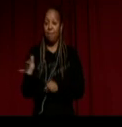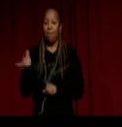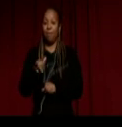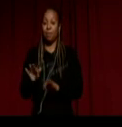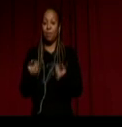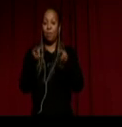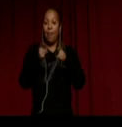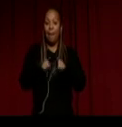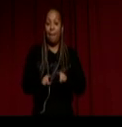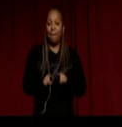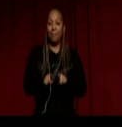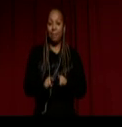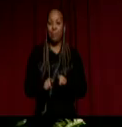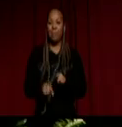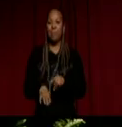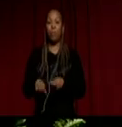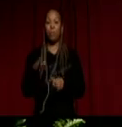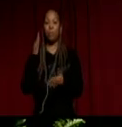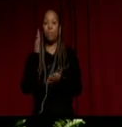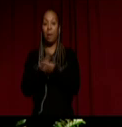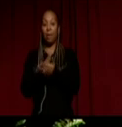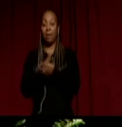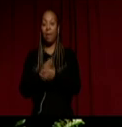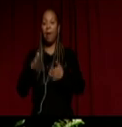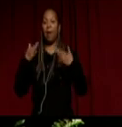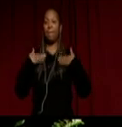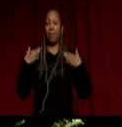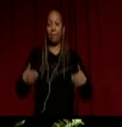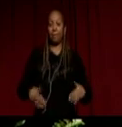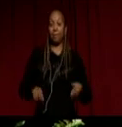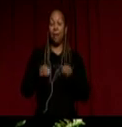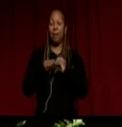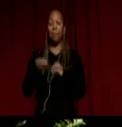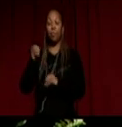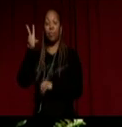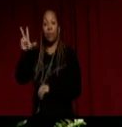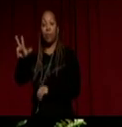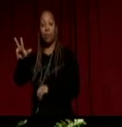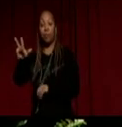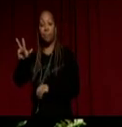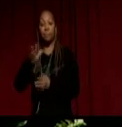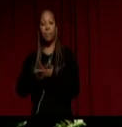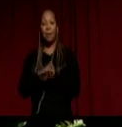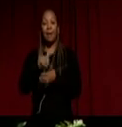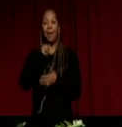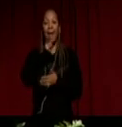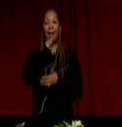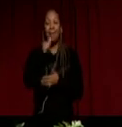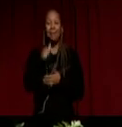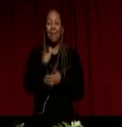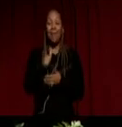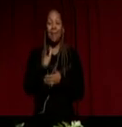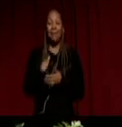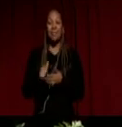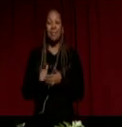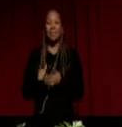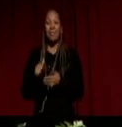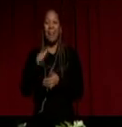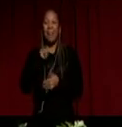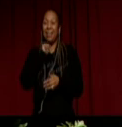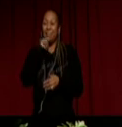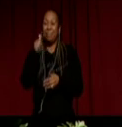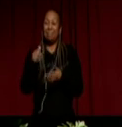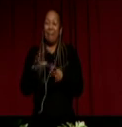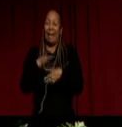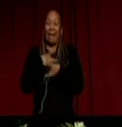have a negative impact on our immune system. And number three, what we have to do is, I'm not a big fan of pill